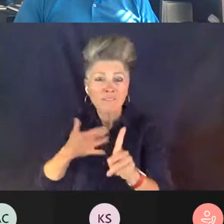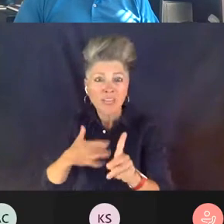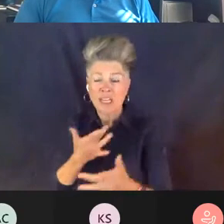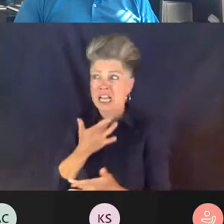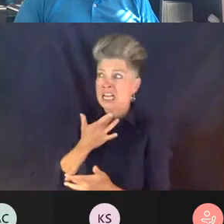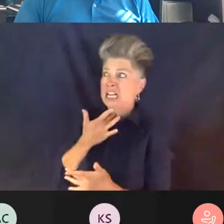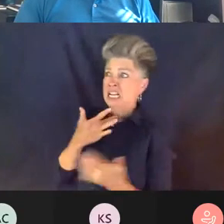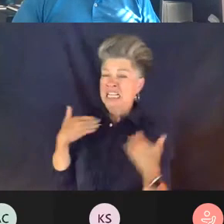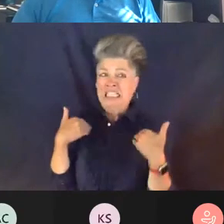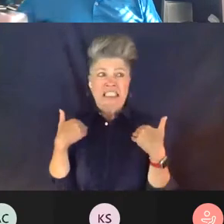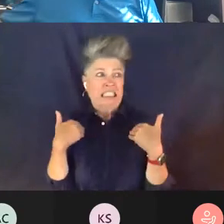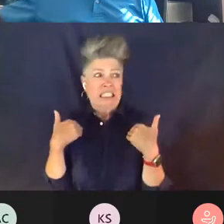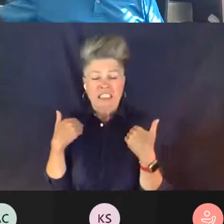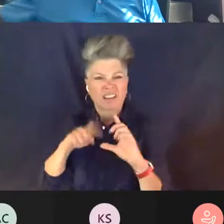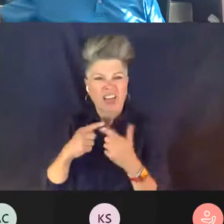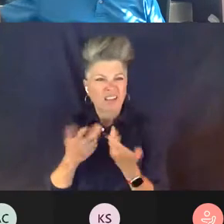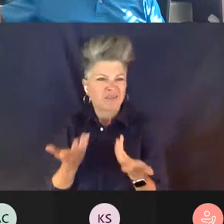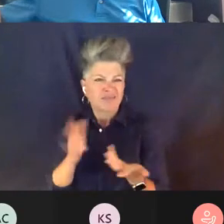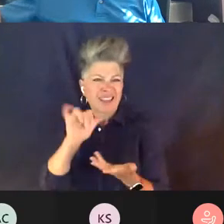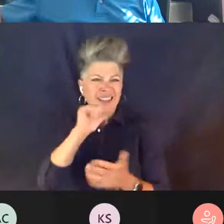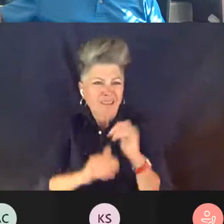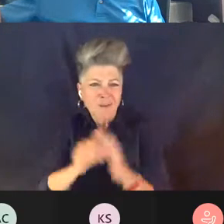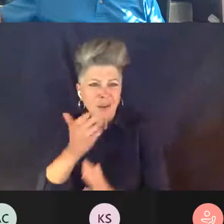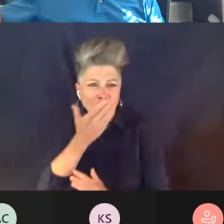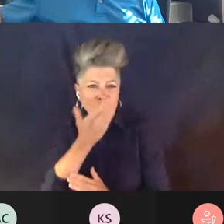I see Becky has her hand raised.